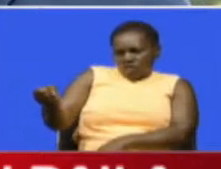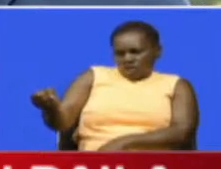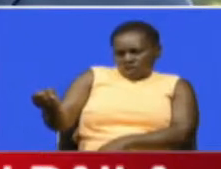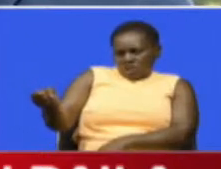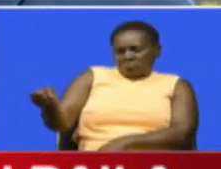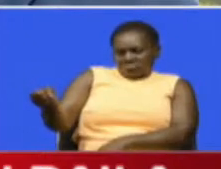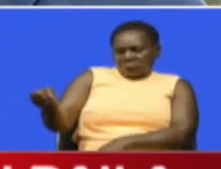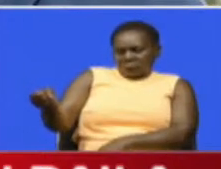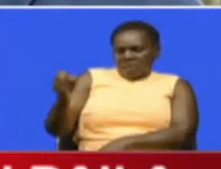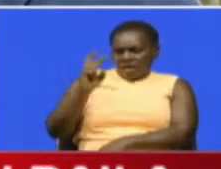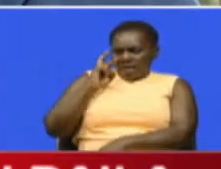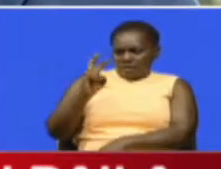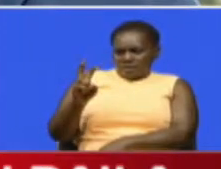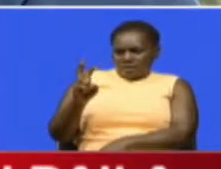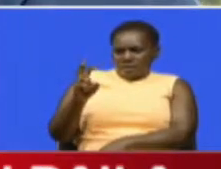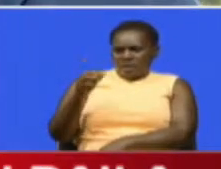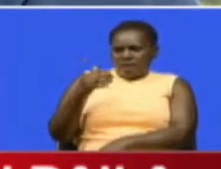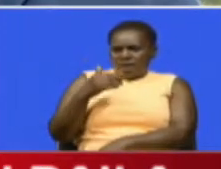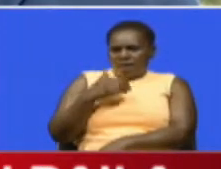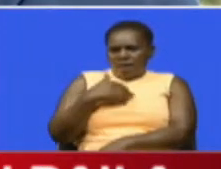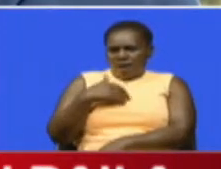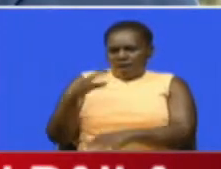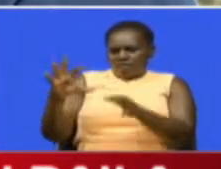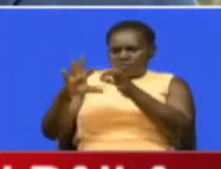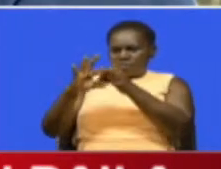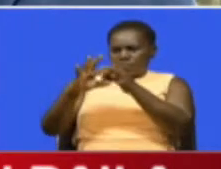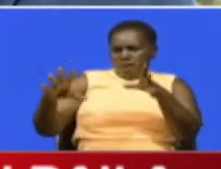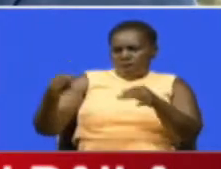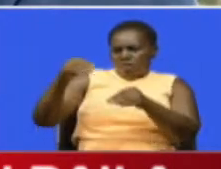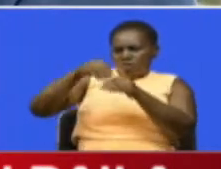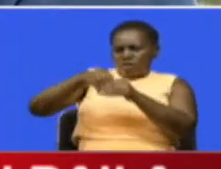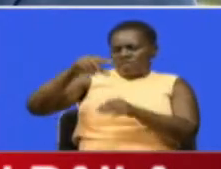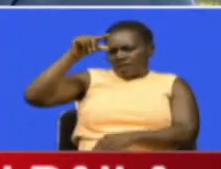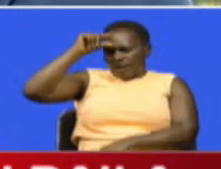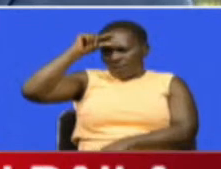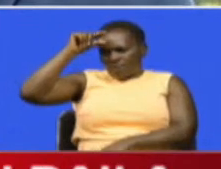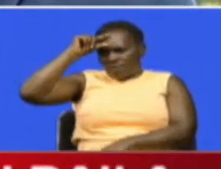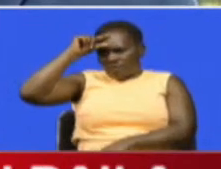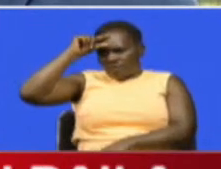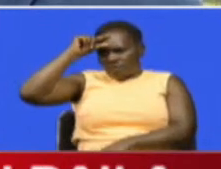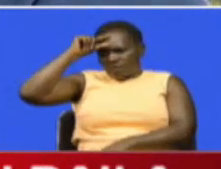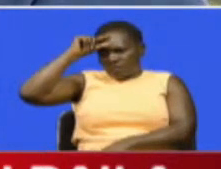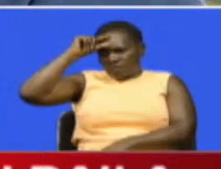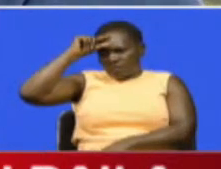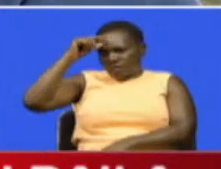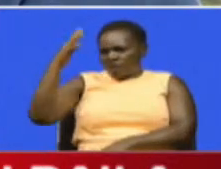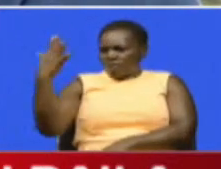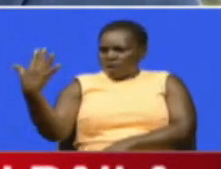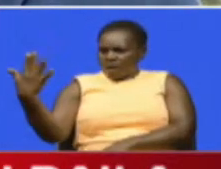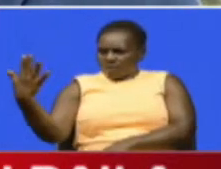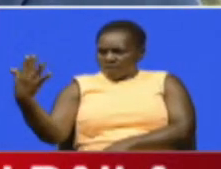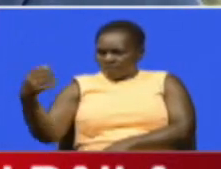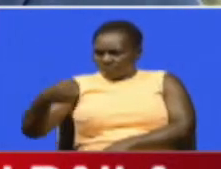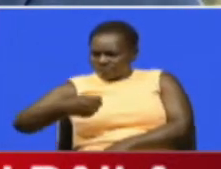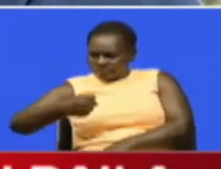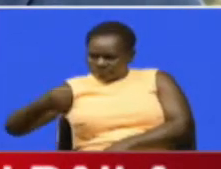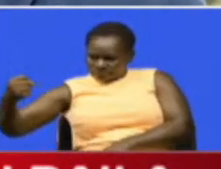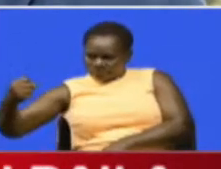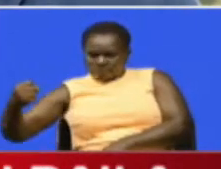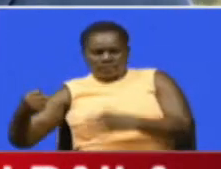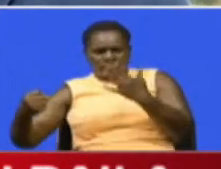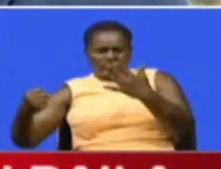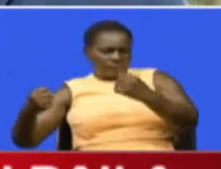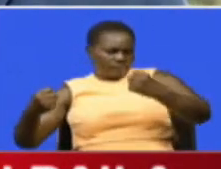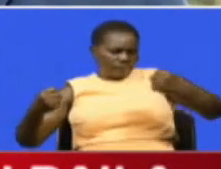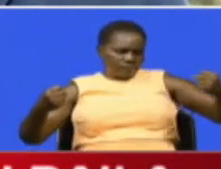I can see that there's discordant in the government. The left hand is pulling this way and the right hand